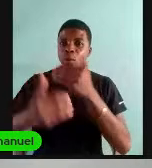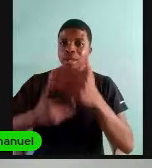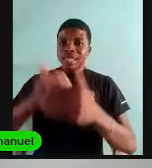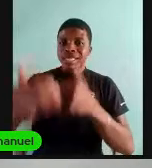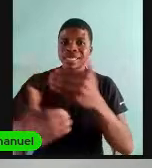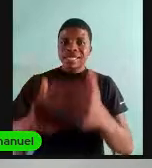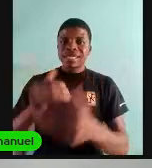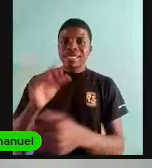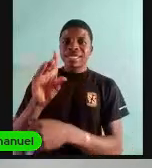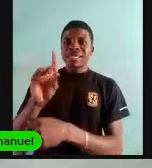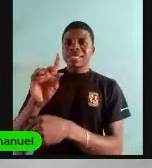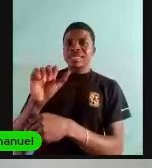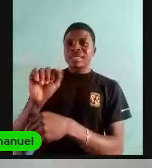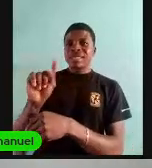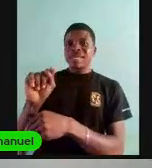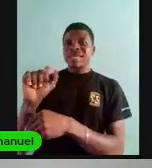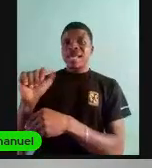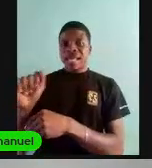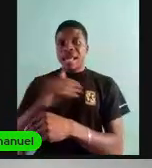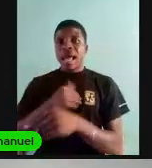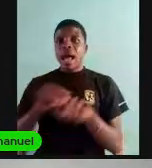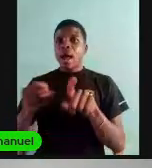performs various operations